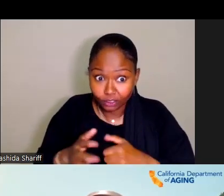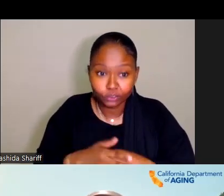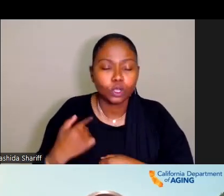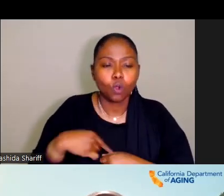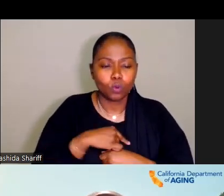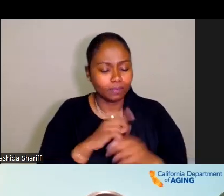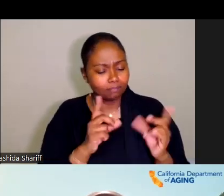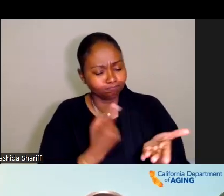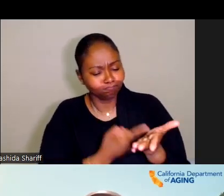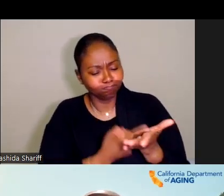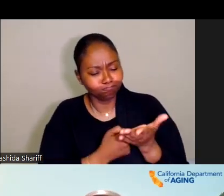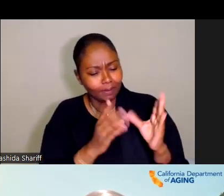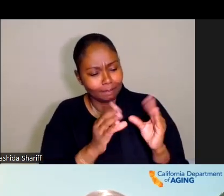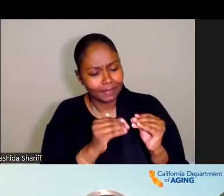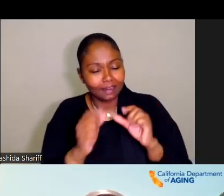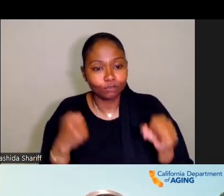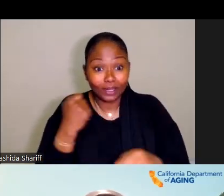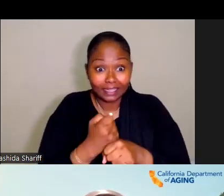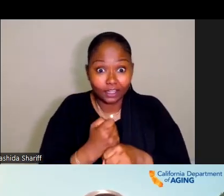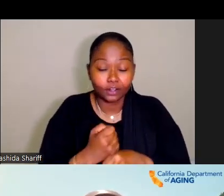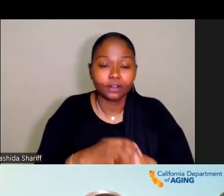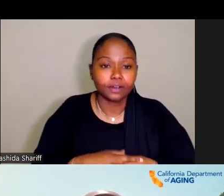a year, extensive